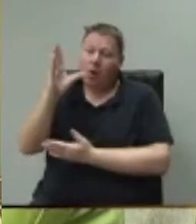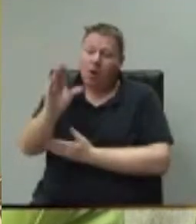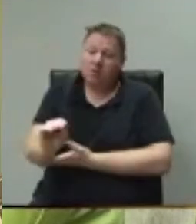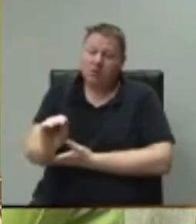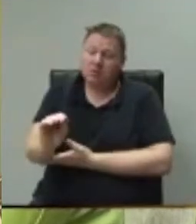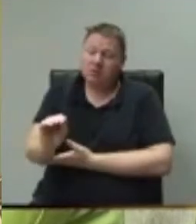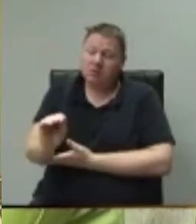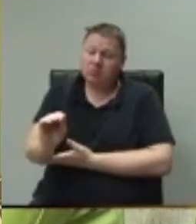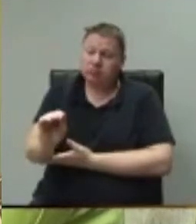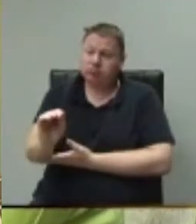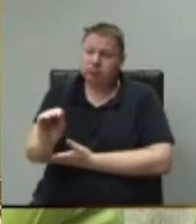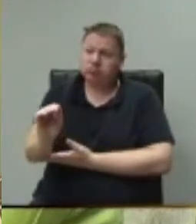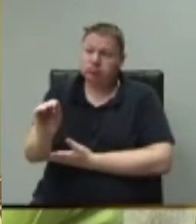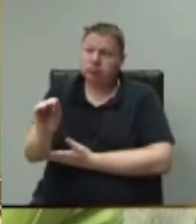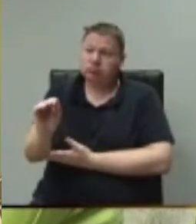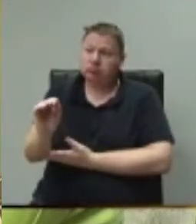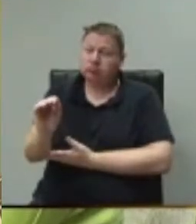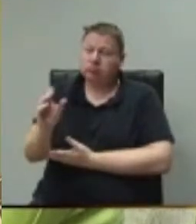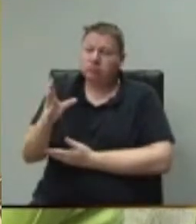to ask the